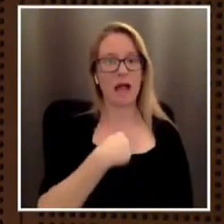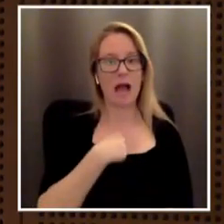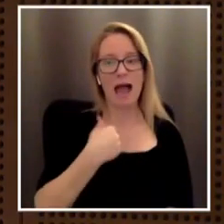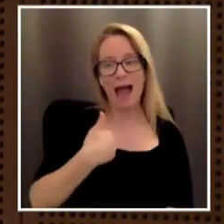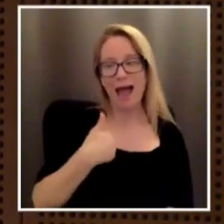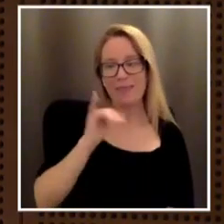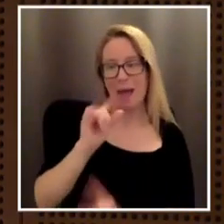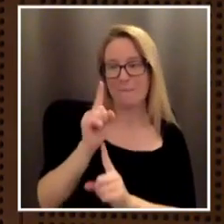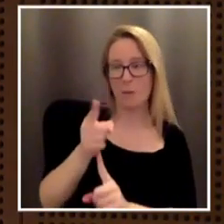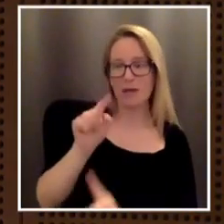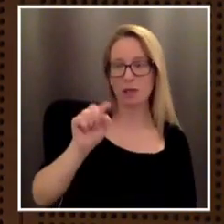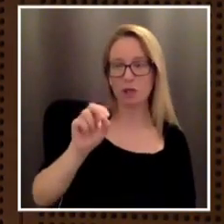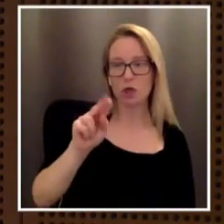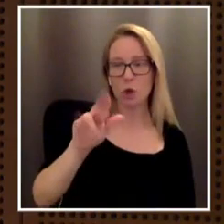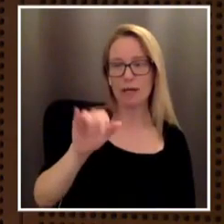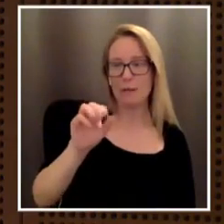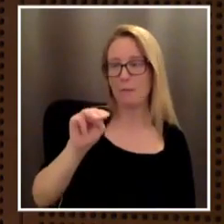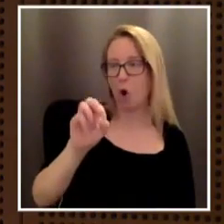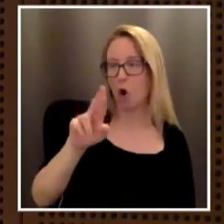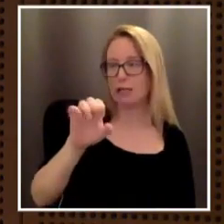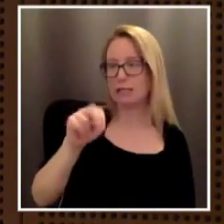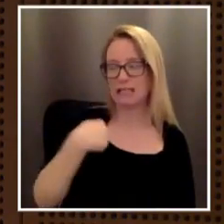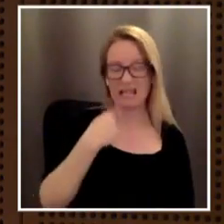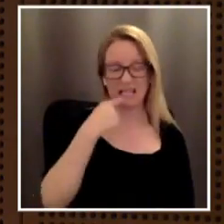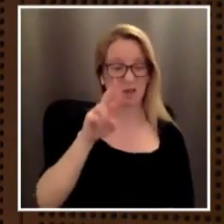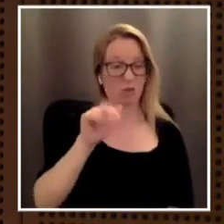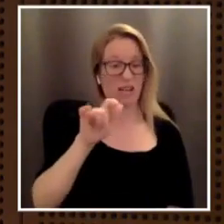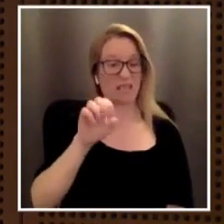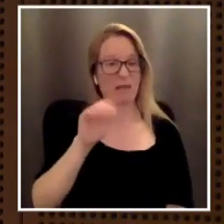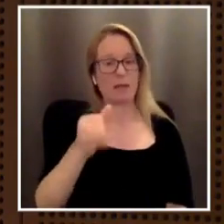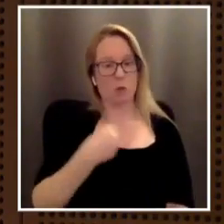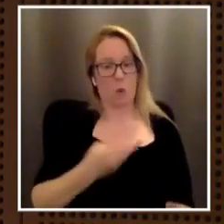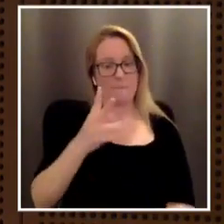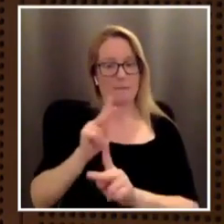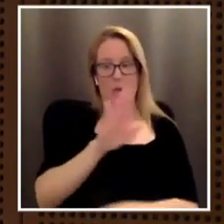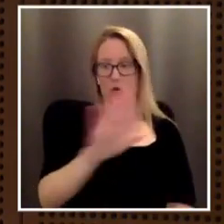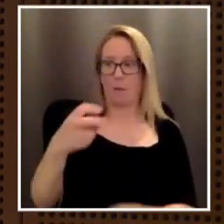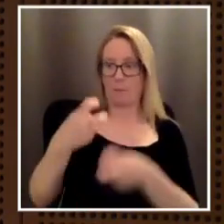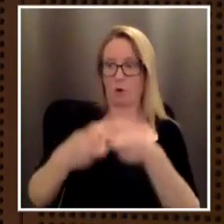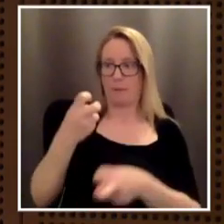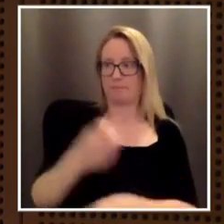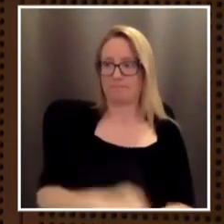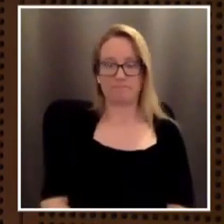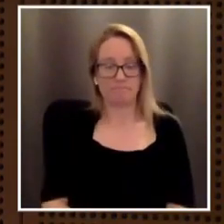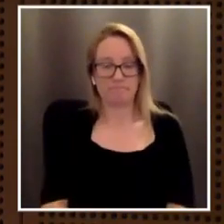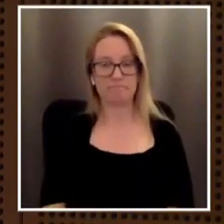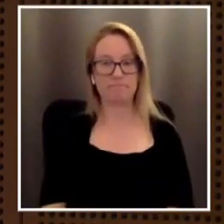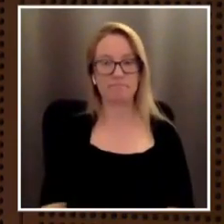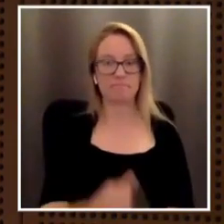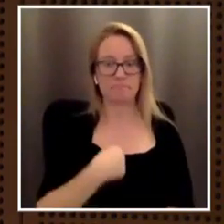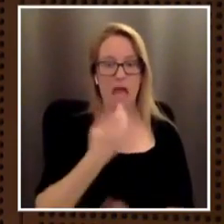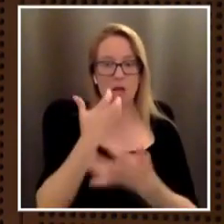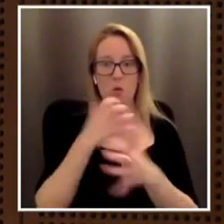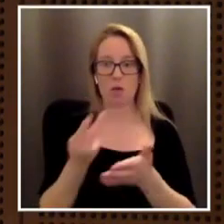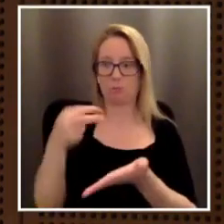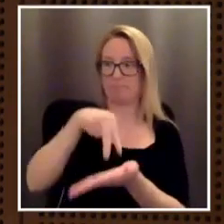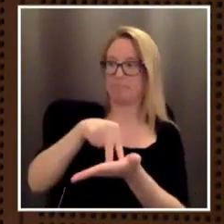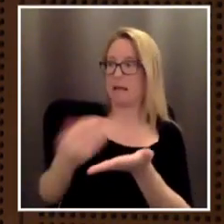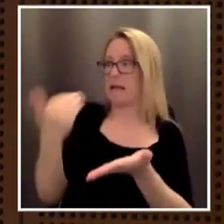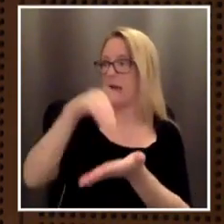moment. I said, racism is white people's problem. And I don't want to come up here